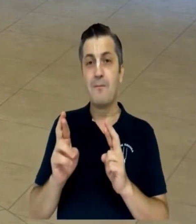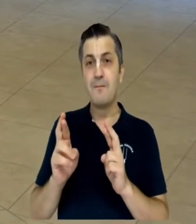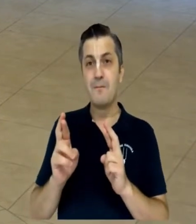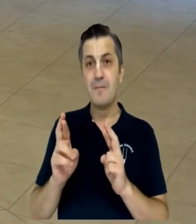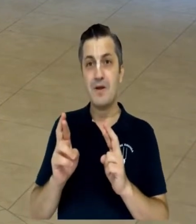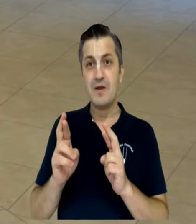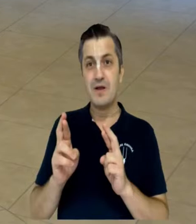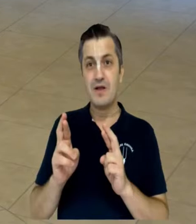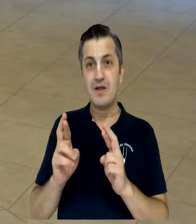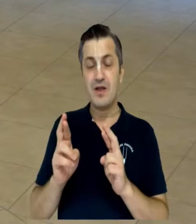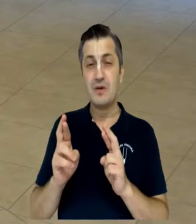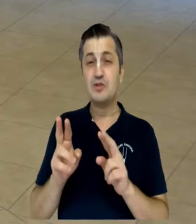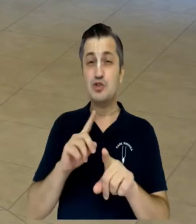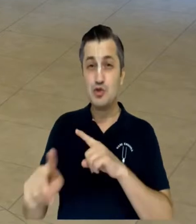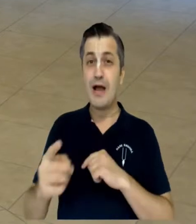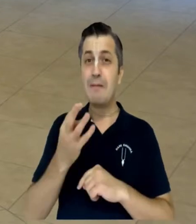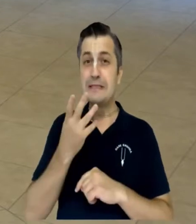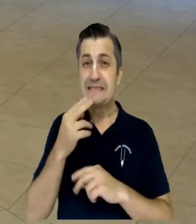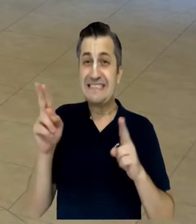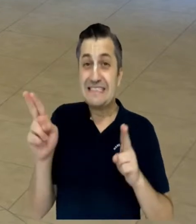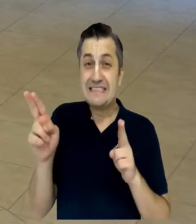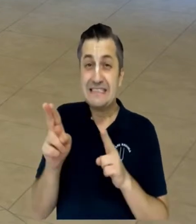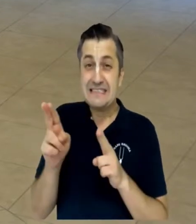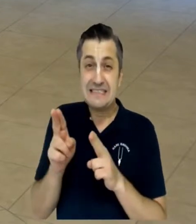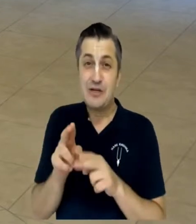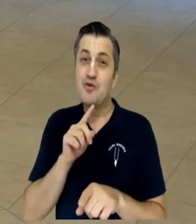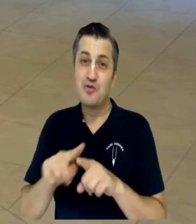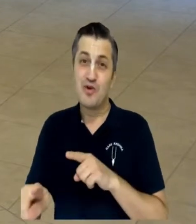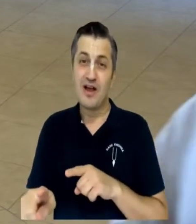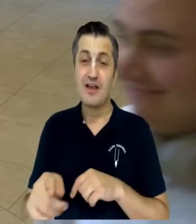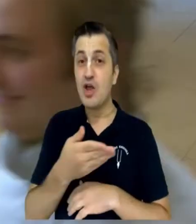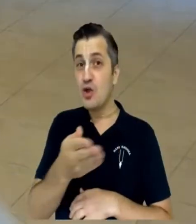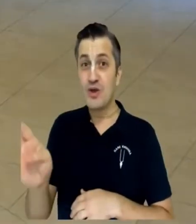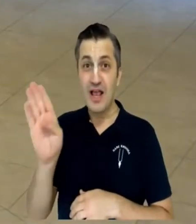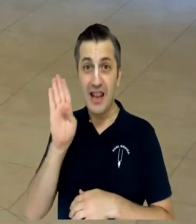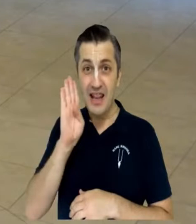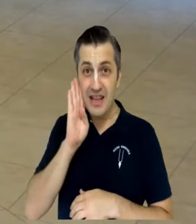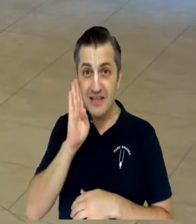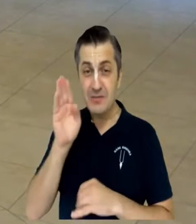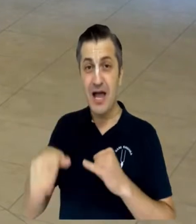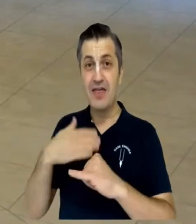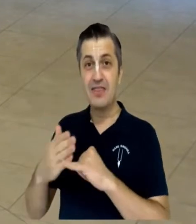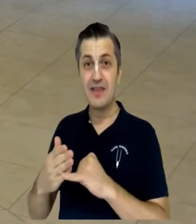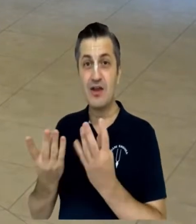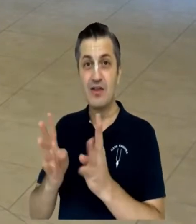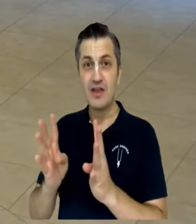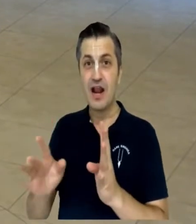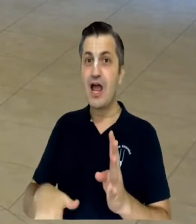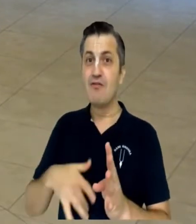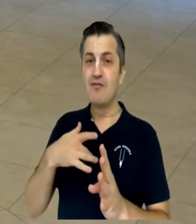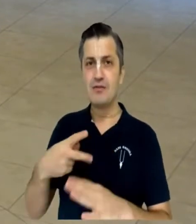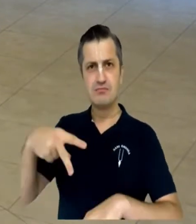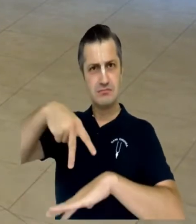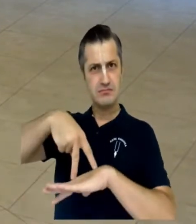life without mistakes. So everyone here listening, hopefully at the end of this class, you'll be actually infallible. So